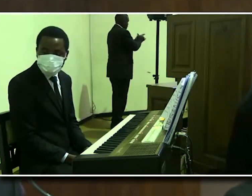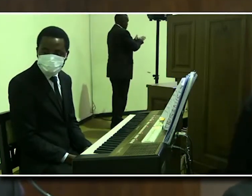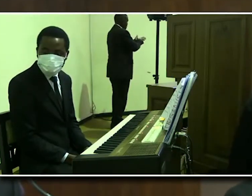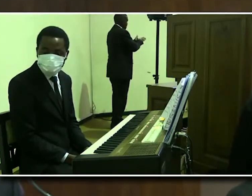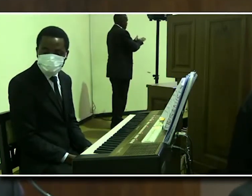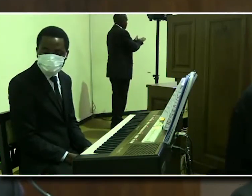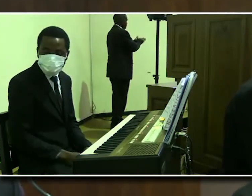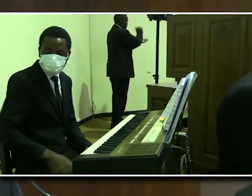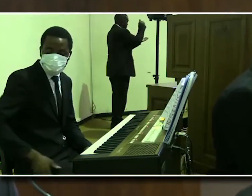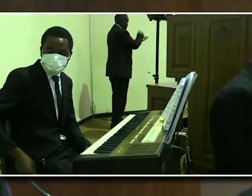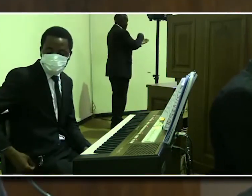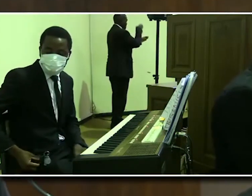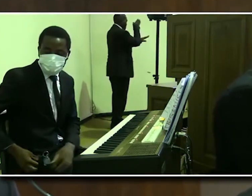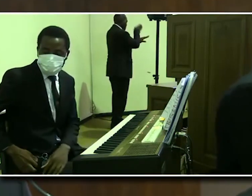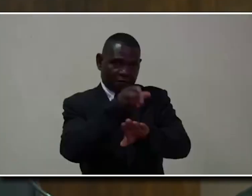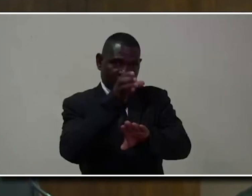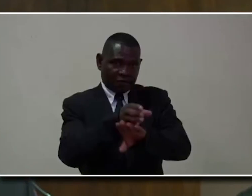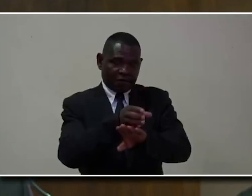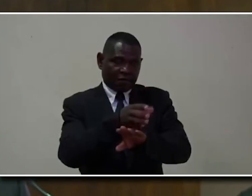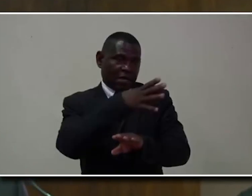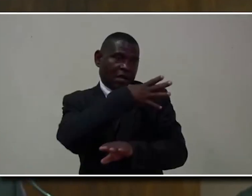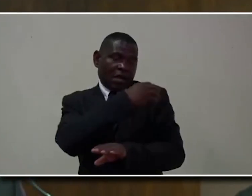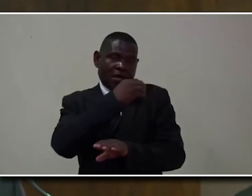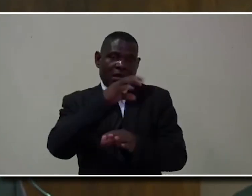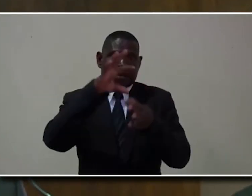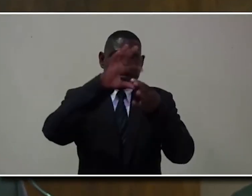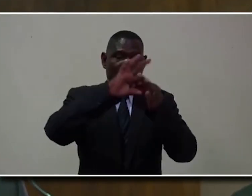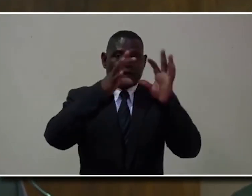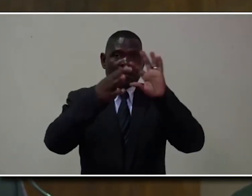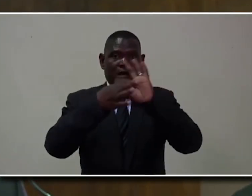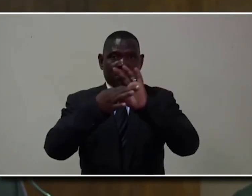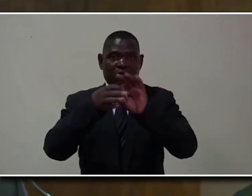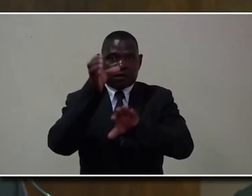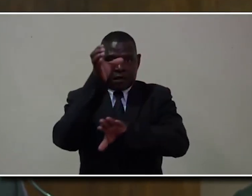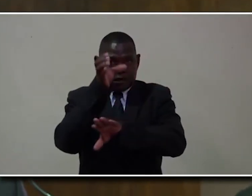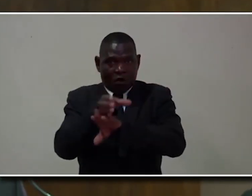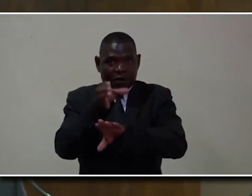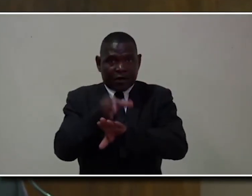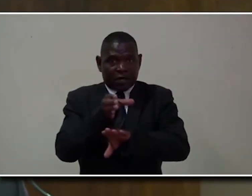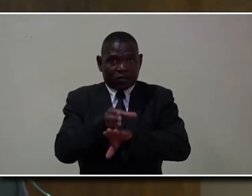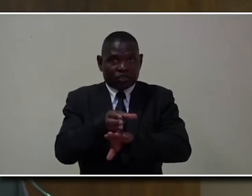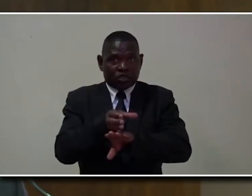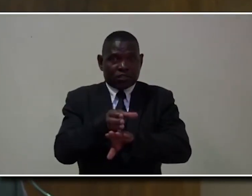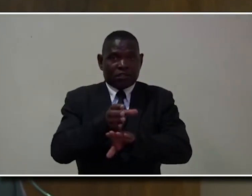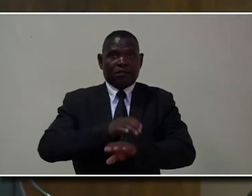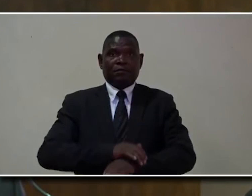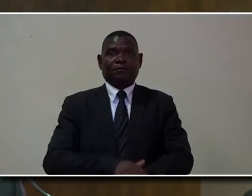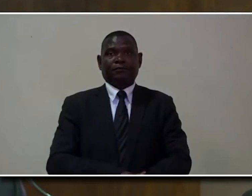congregations. Okondedwa abale ndialongo anga kuno kumpingo wa Lusaka